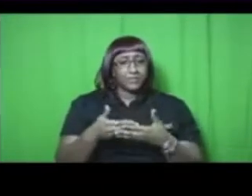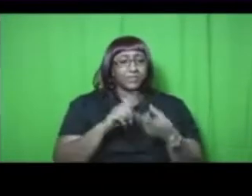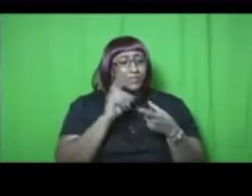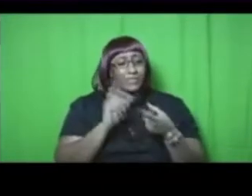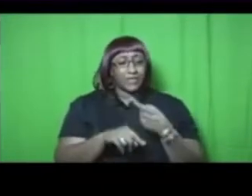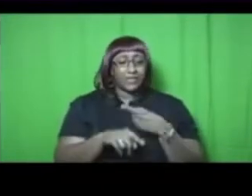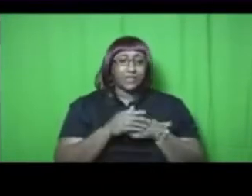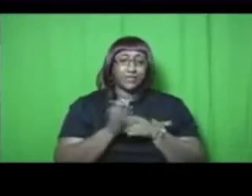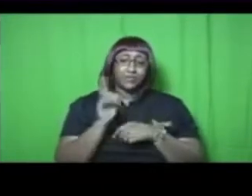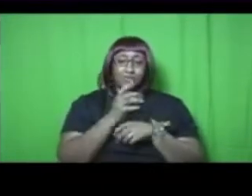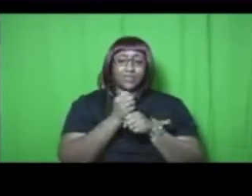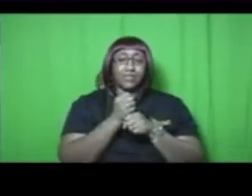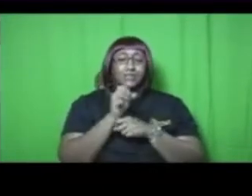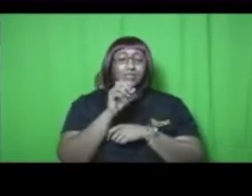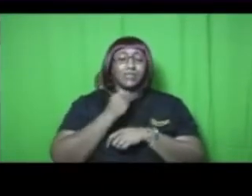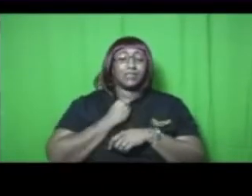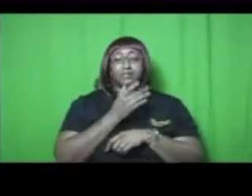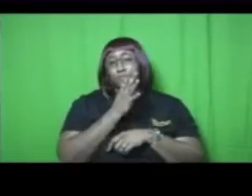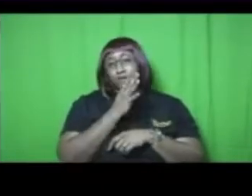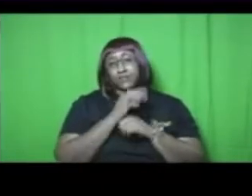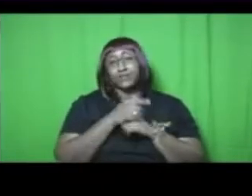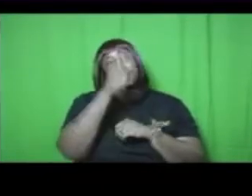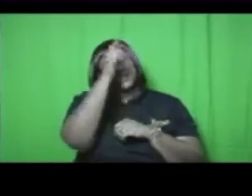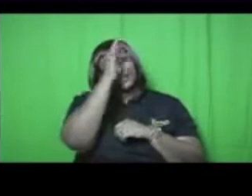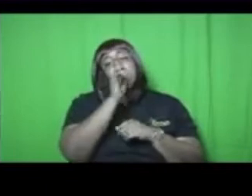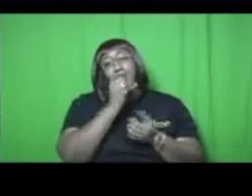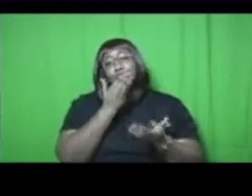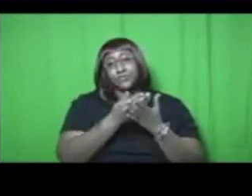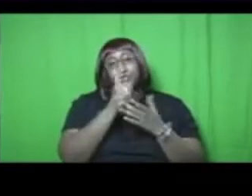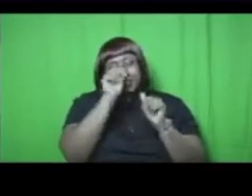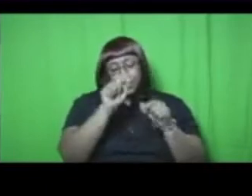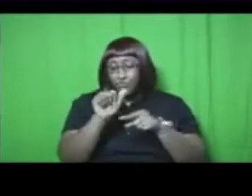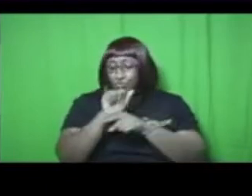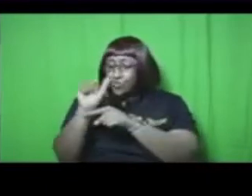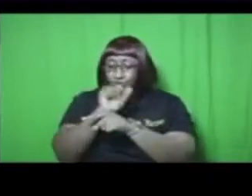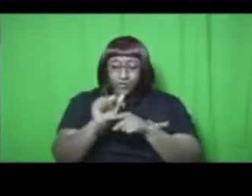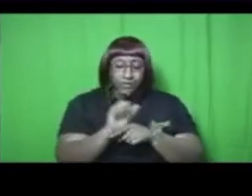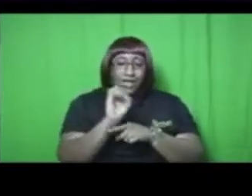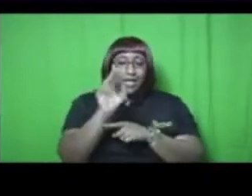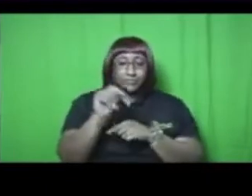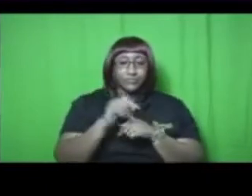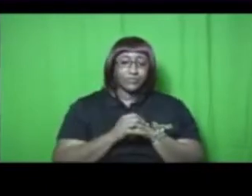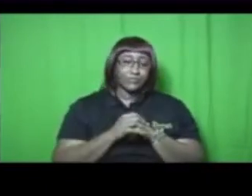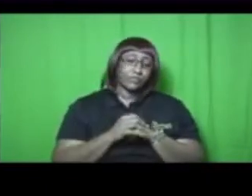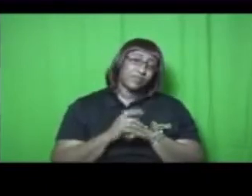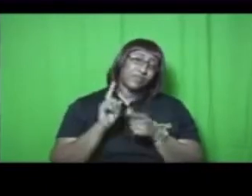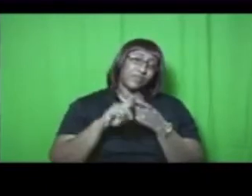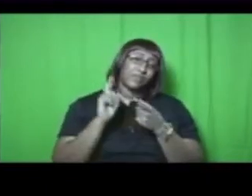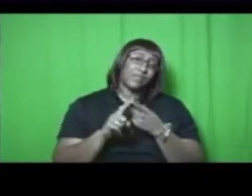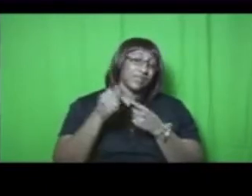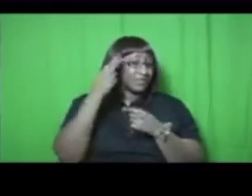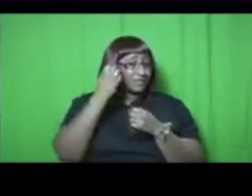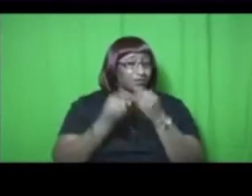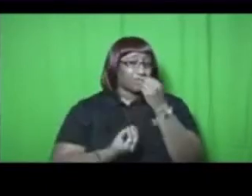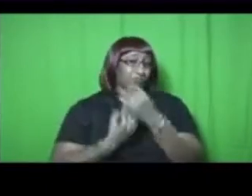got Moses' mama. Ain't God good? God can work things out. But then Moses grew up in